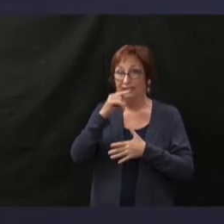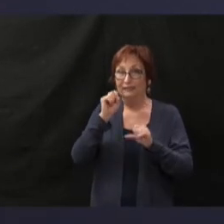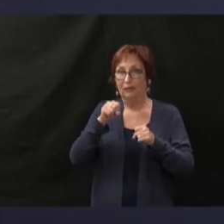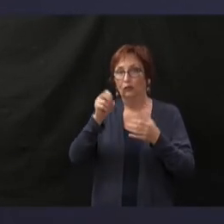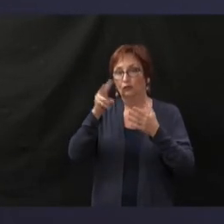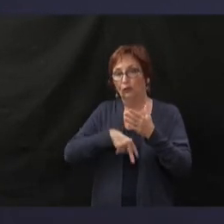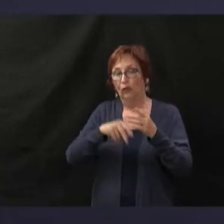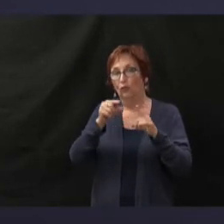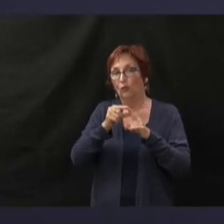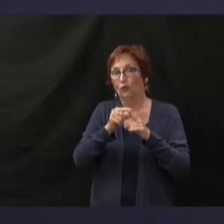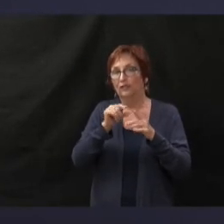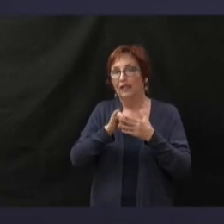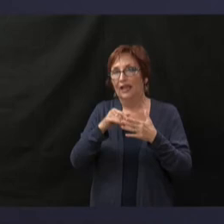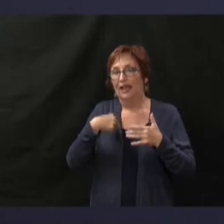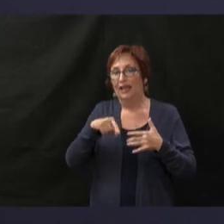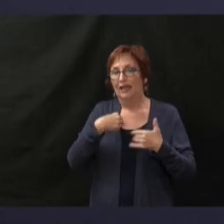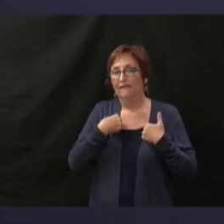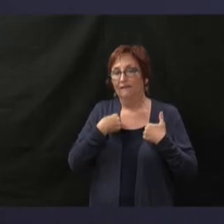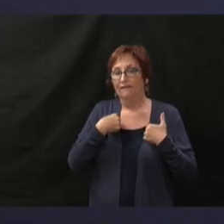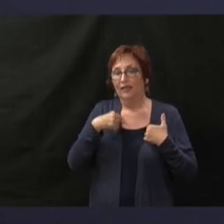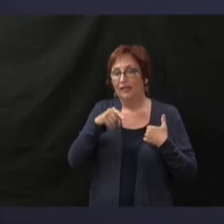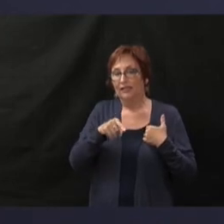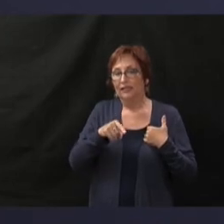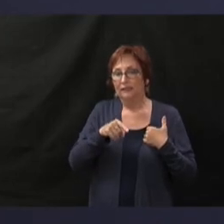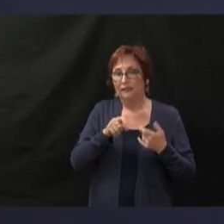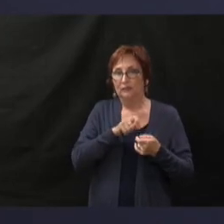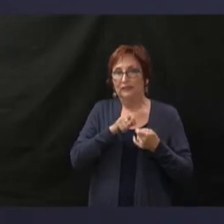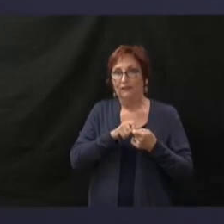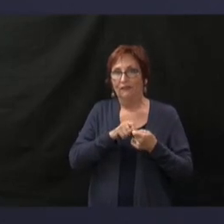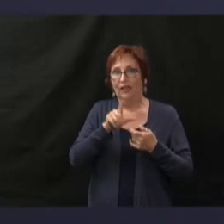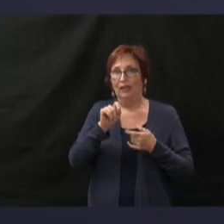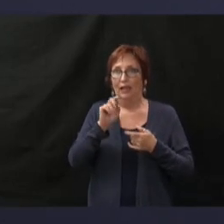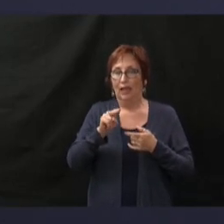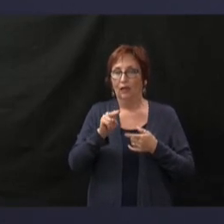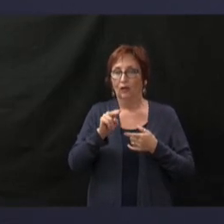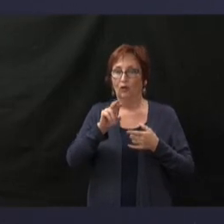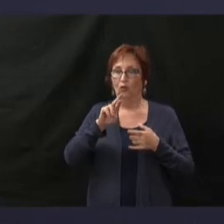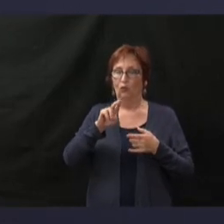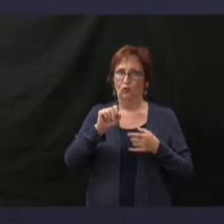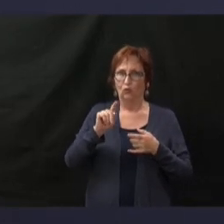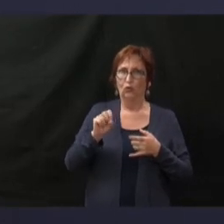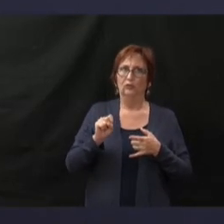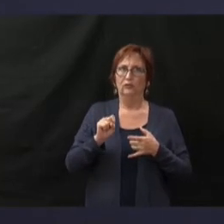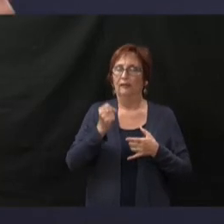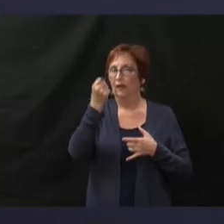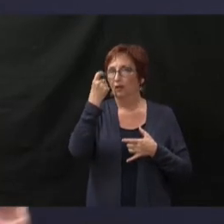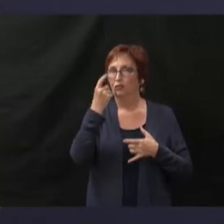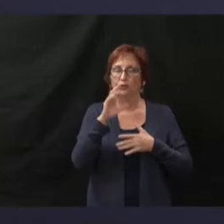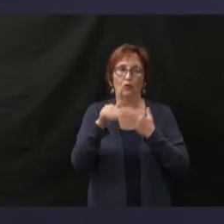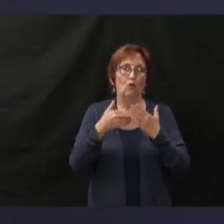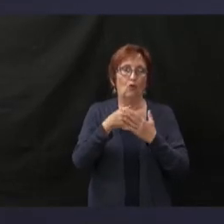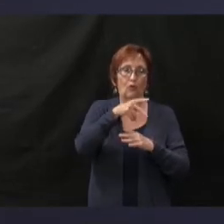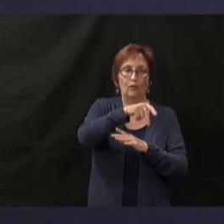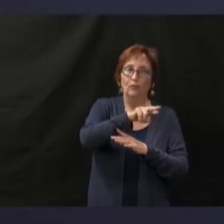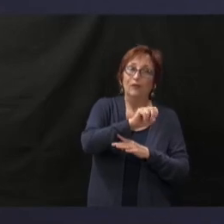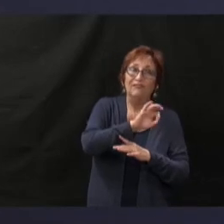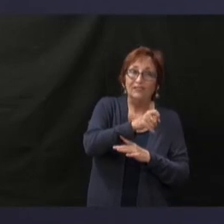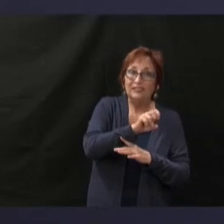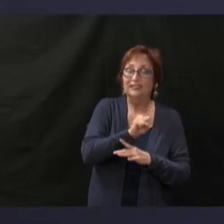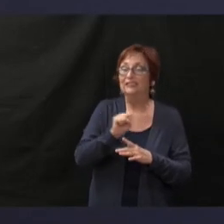had these particular Latin roots, and they understood all of the prefix and suffixes and how to put them